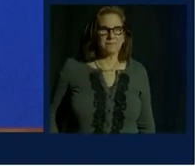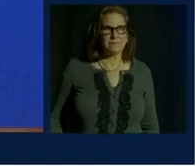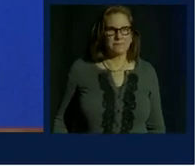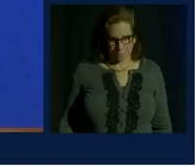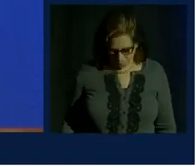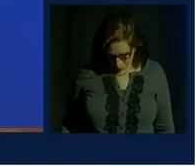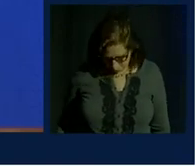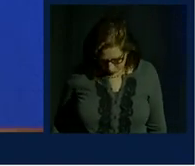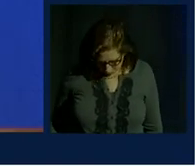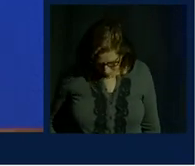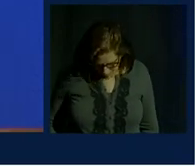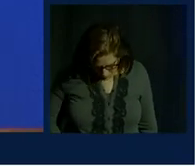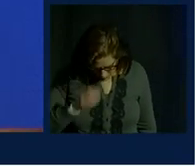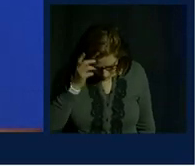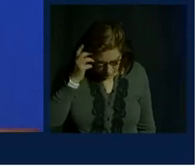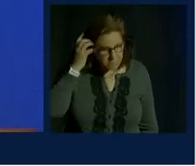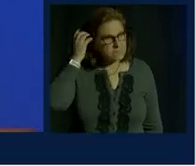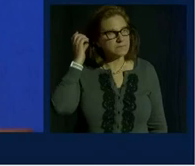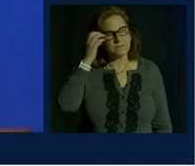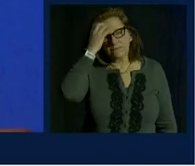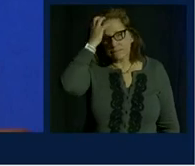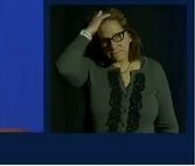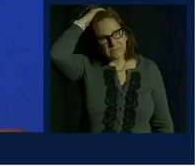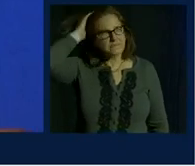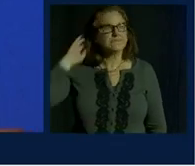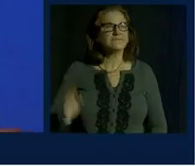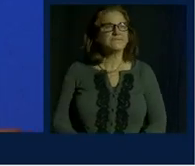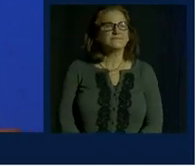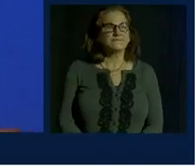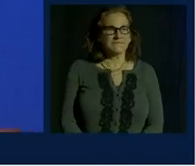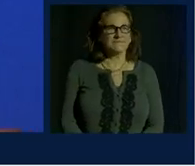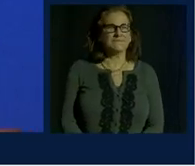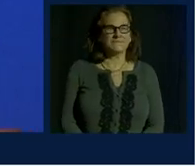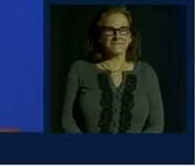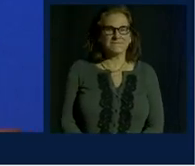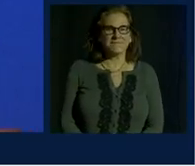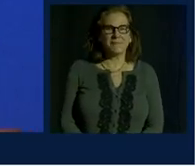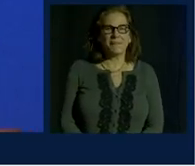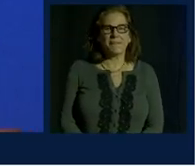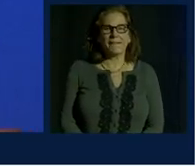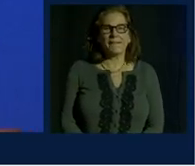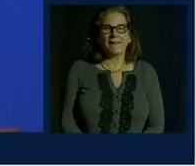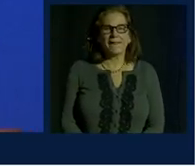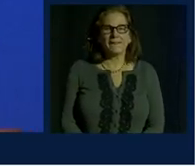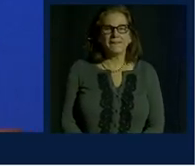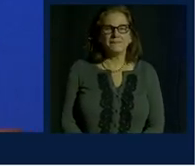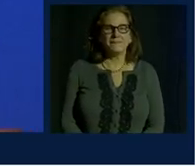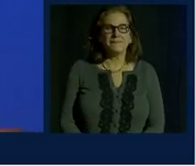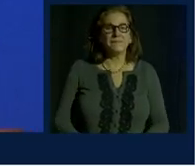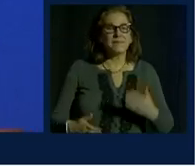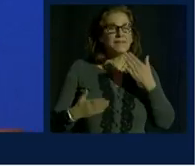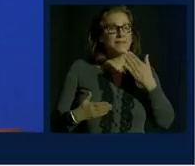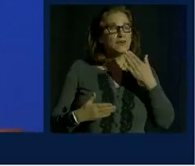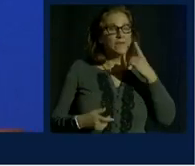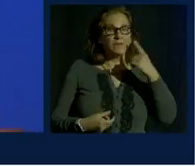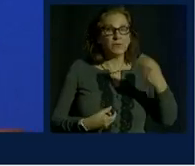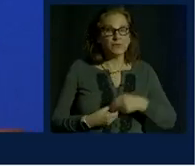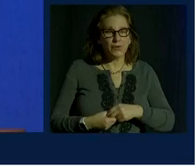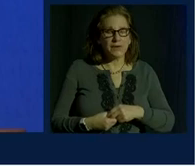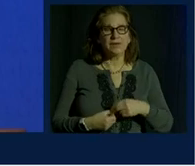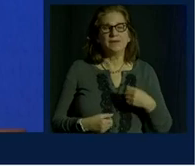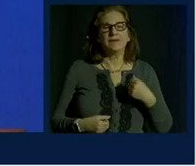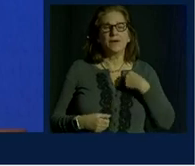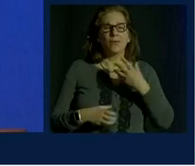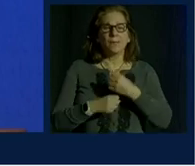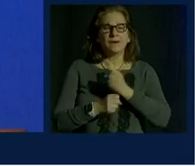we're committed to making sure that our city's prosperity is more inclusive. But that won't happen just by chance.